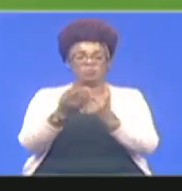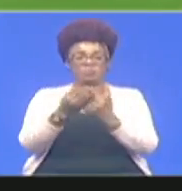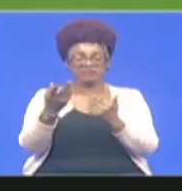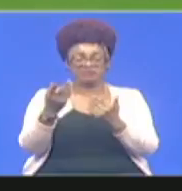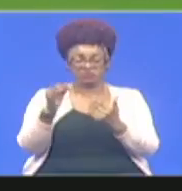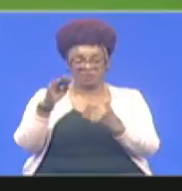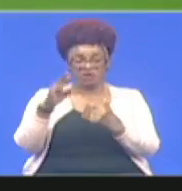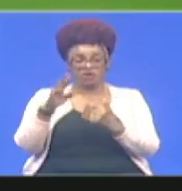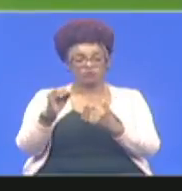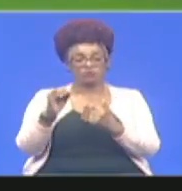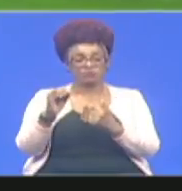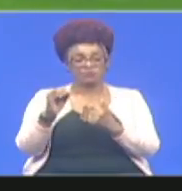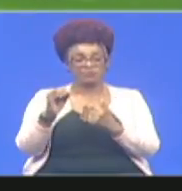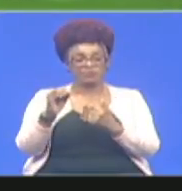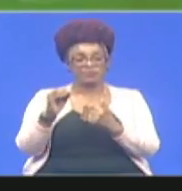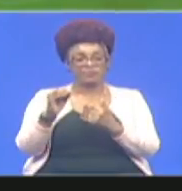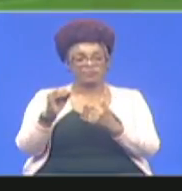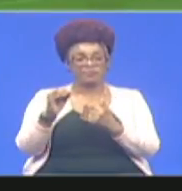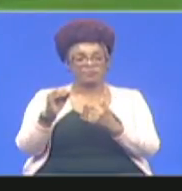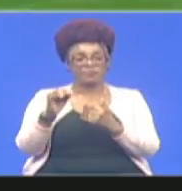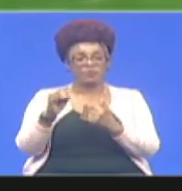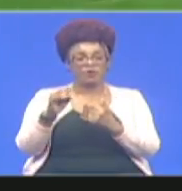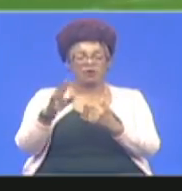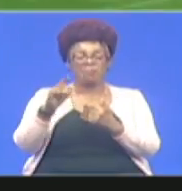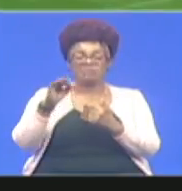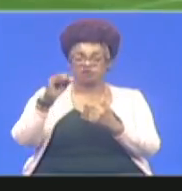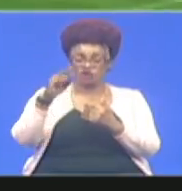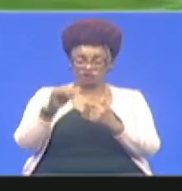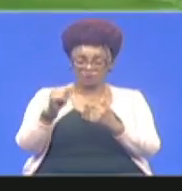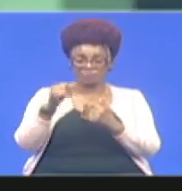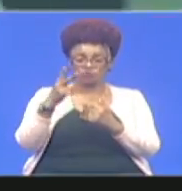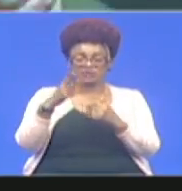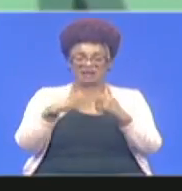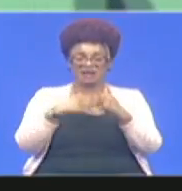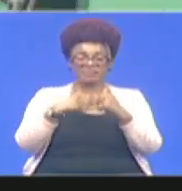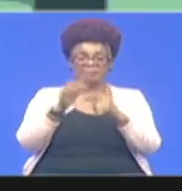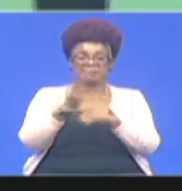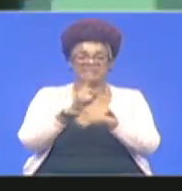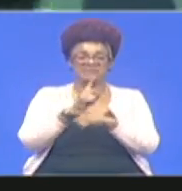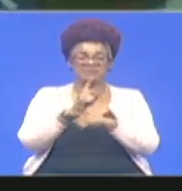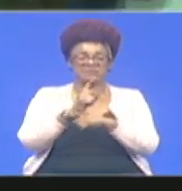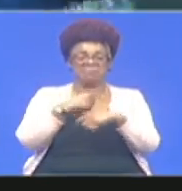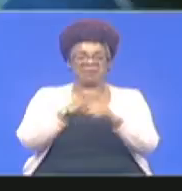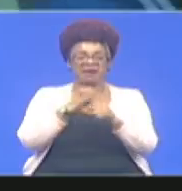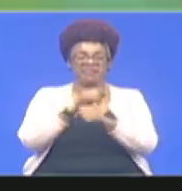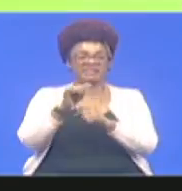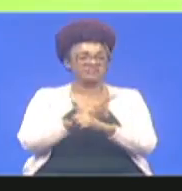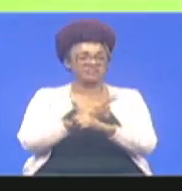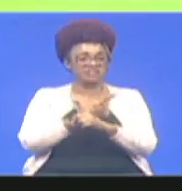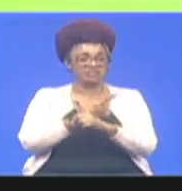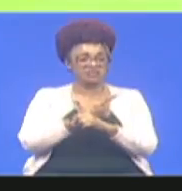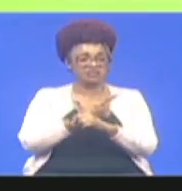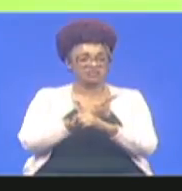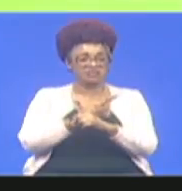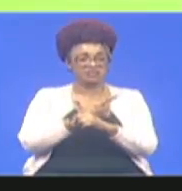log. Villa Oromcha's 29th minute goal, the difference.